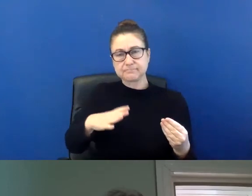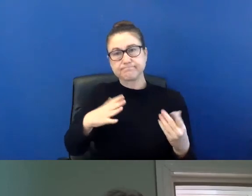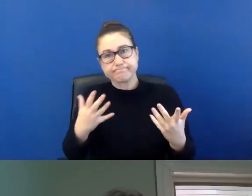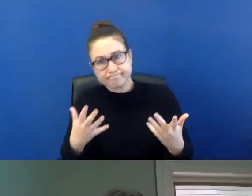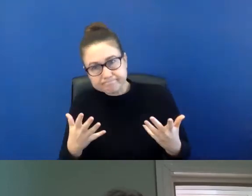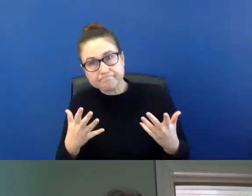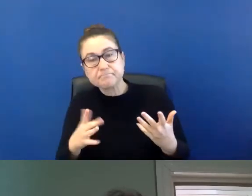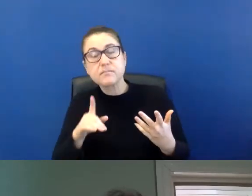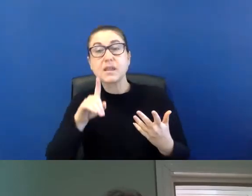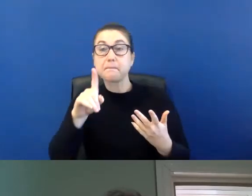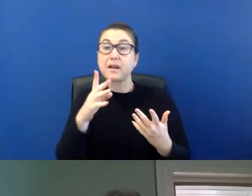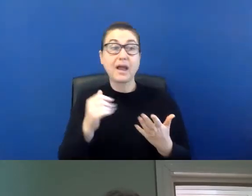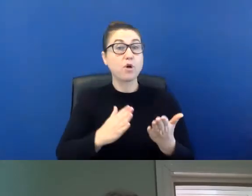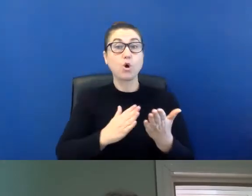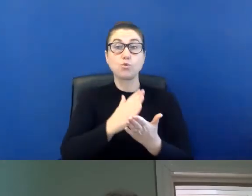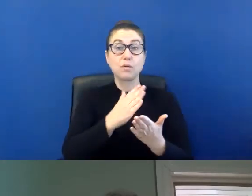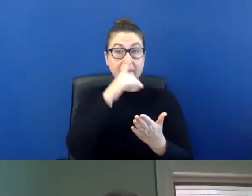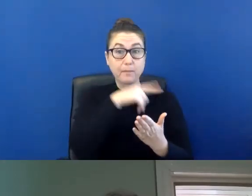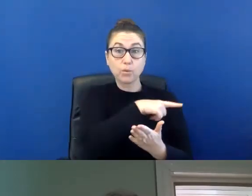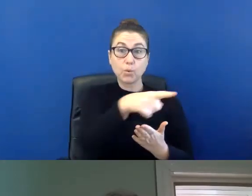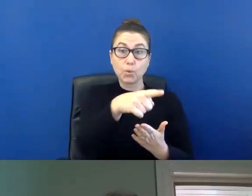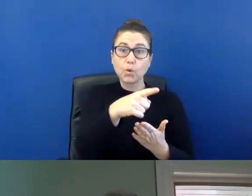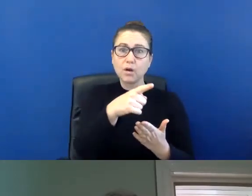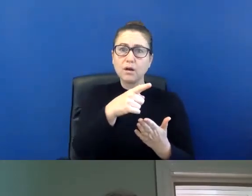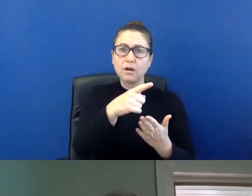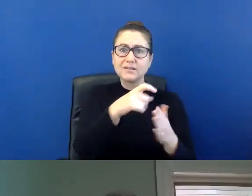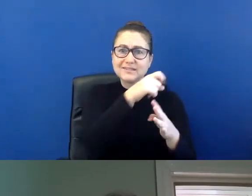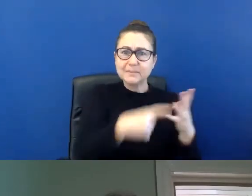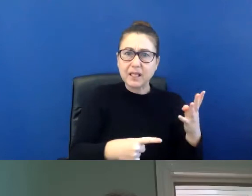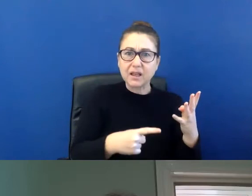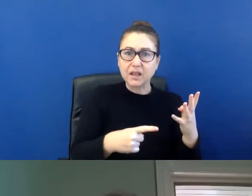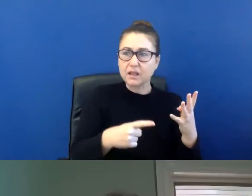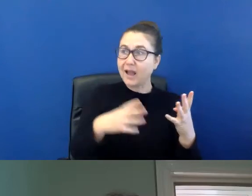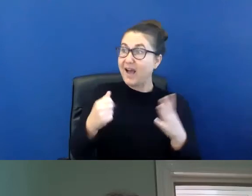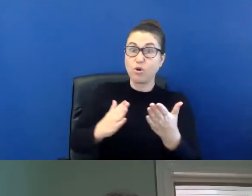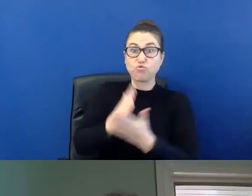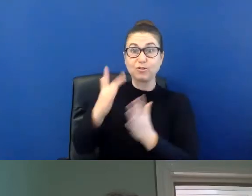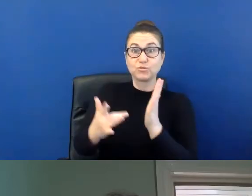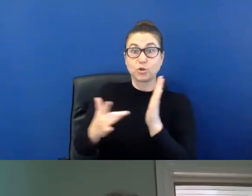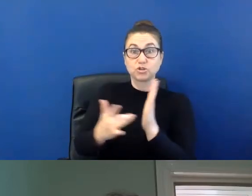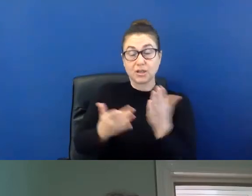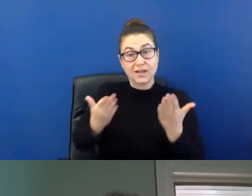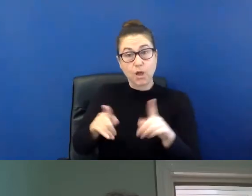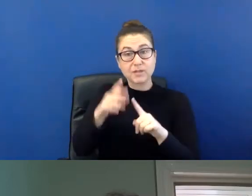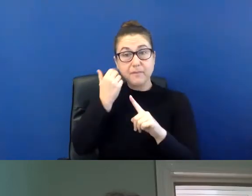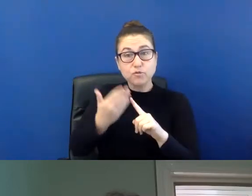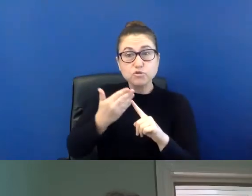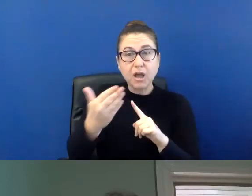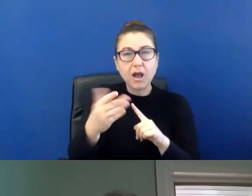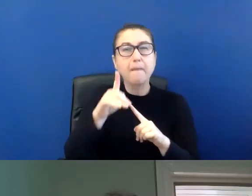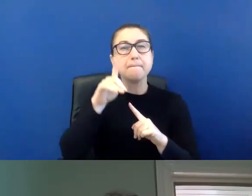there is a right to technology for people with disability now and in the future. And the utility of a standard is it guides